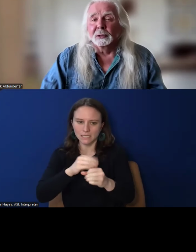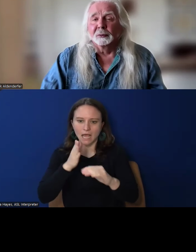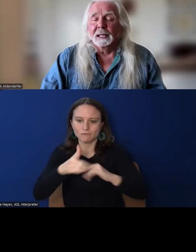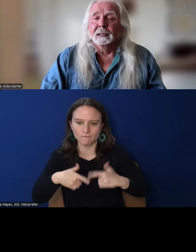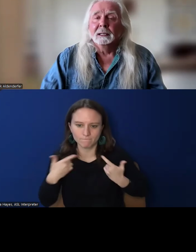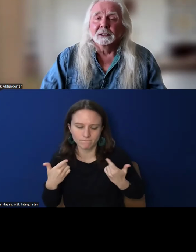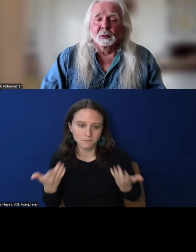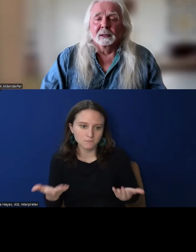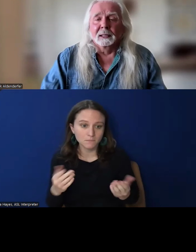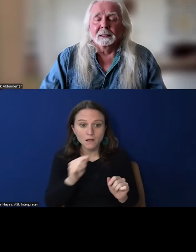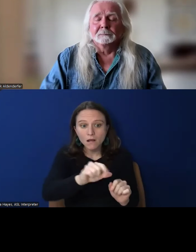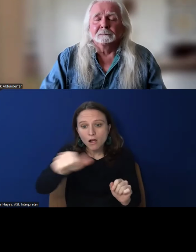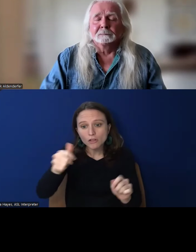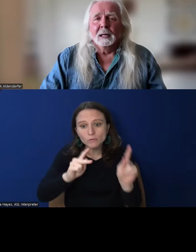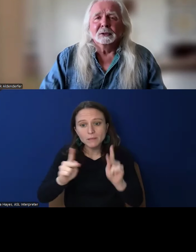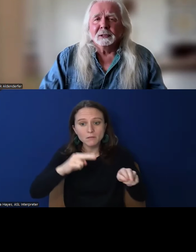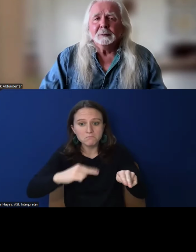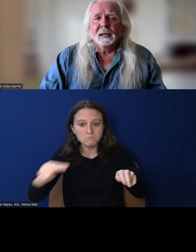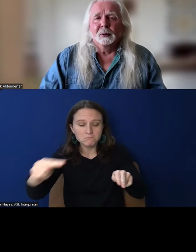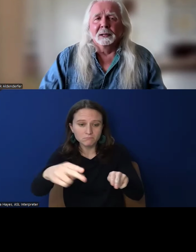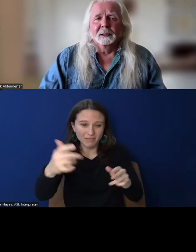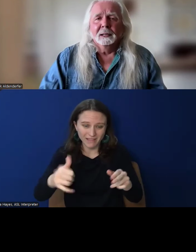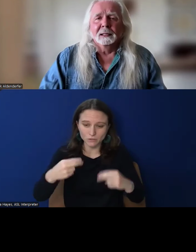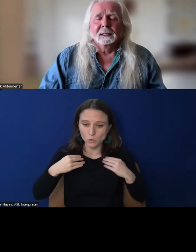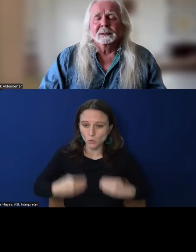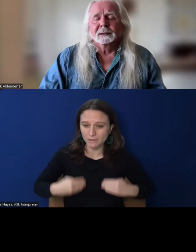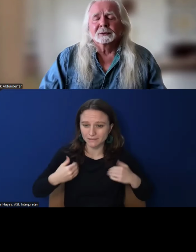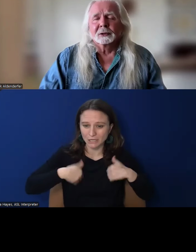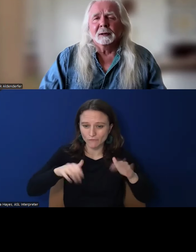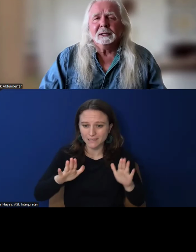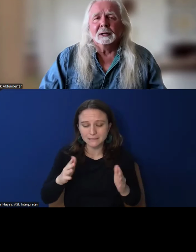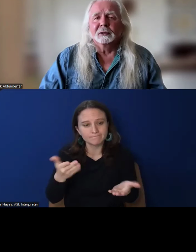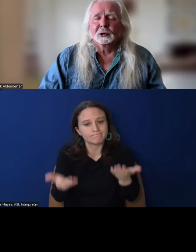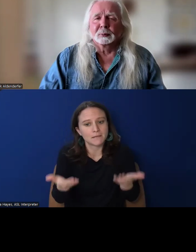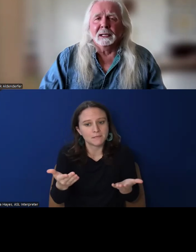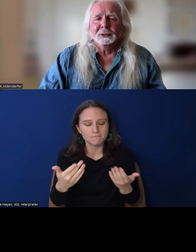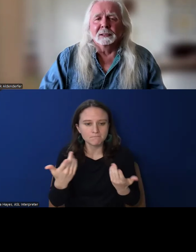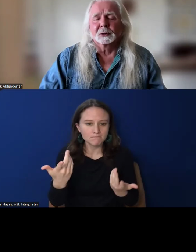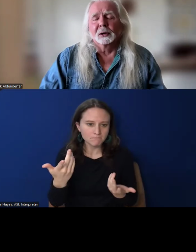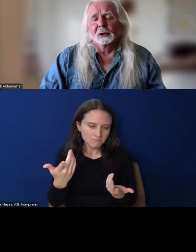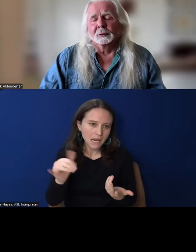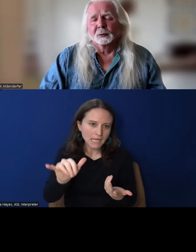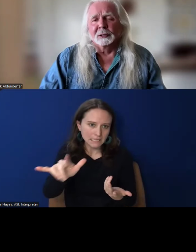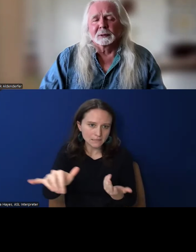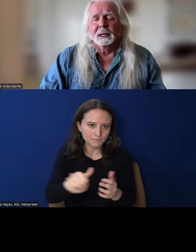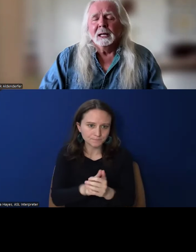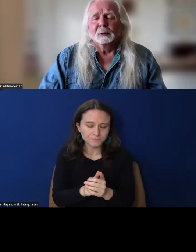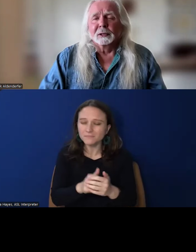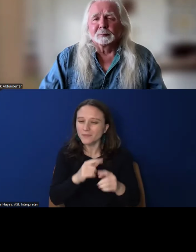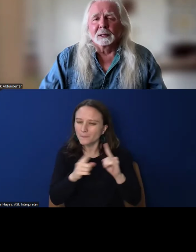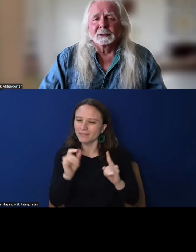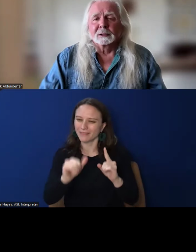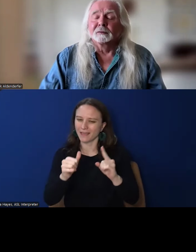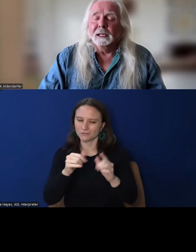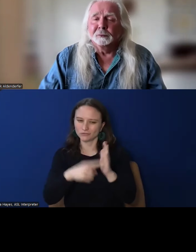don't know that. It's quite likely. But you take my point. That is, there's a great deal of interpretation that's going on with